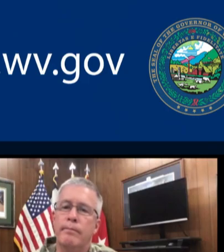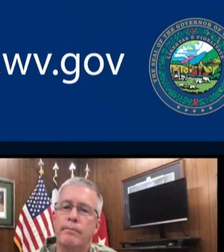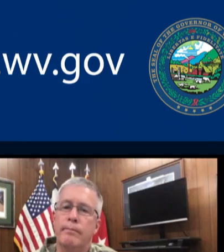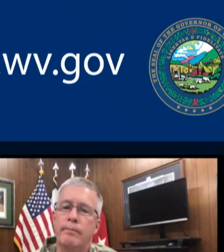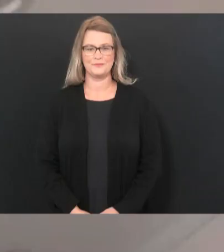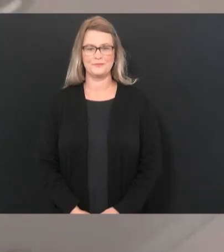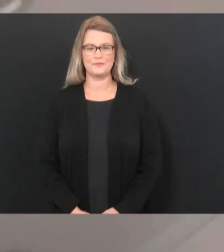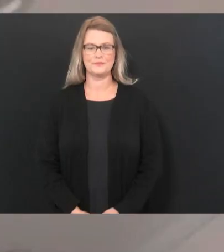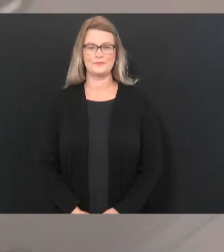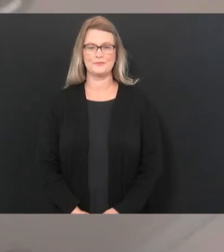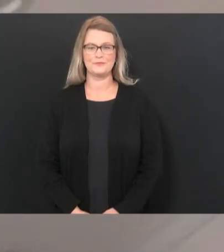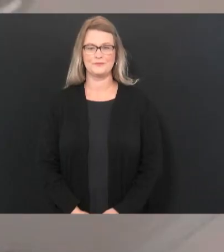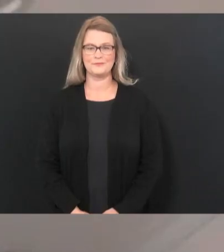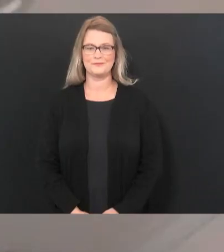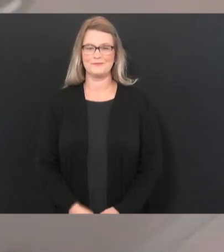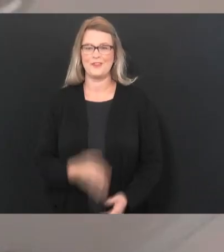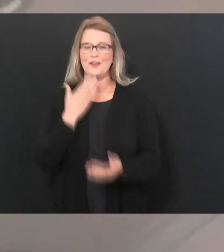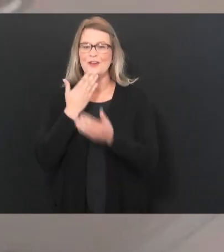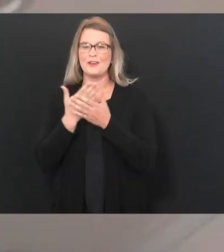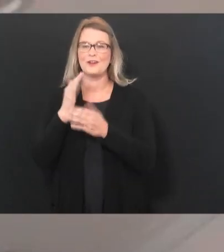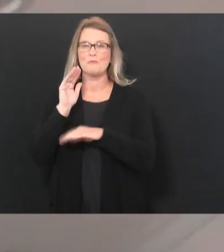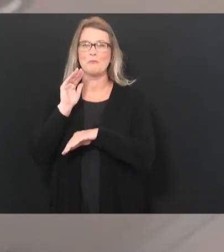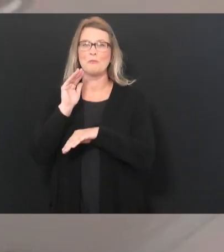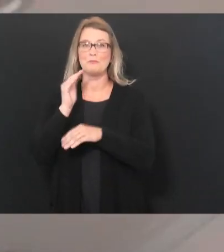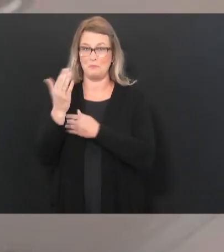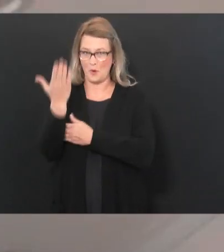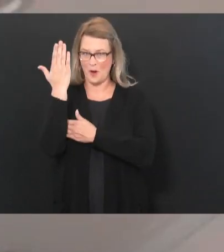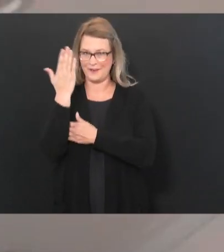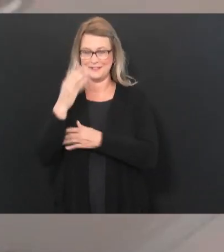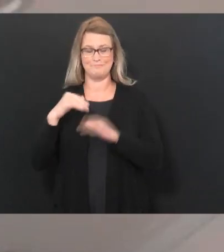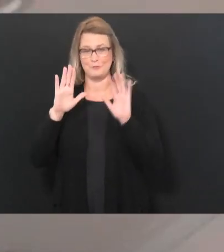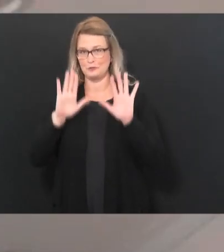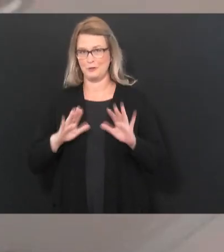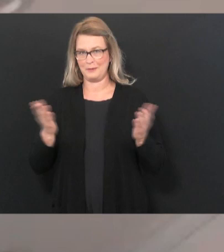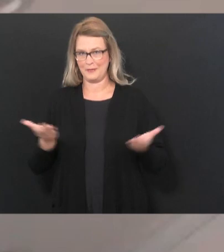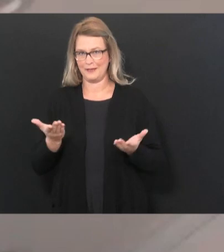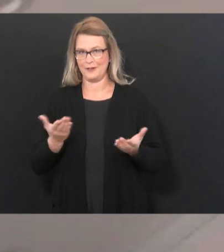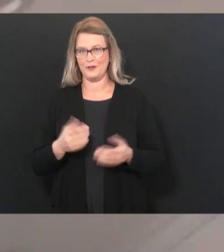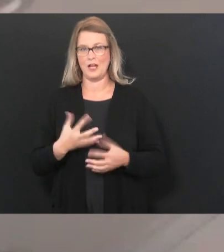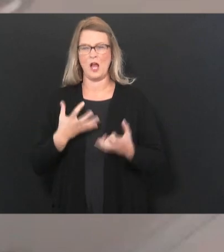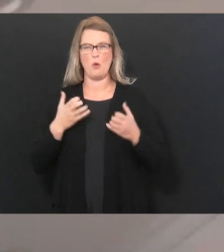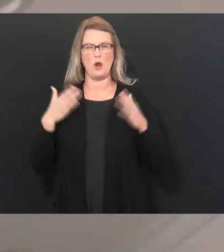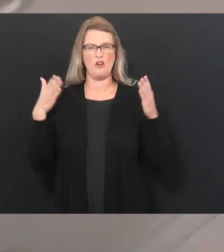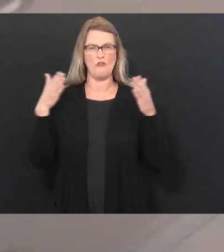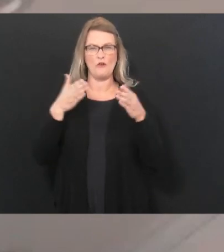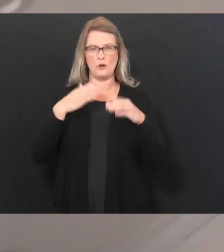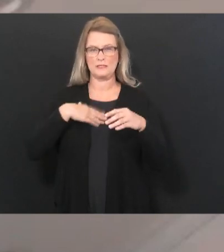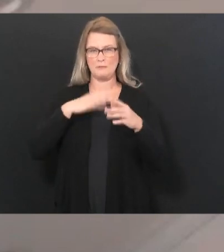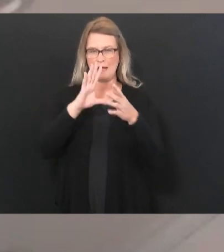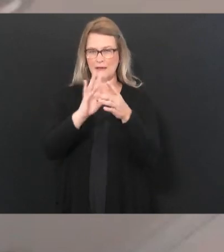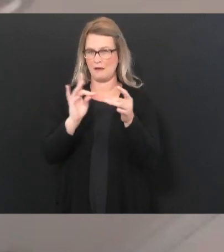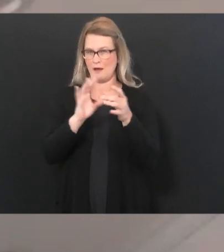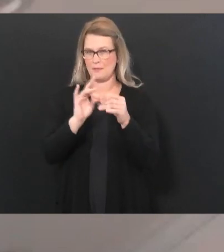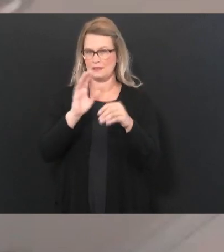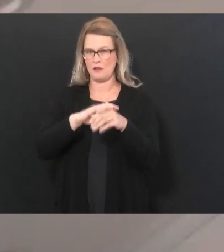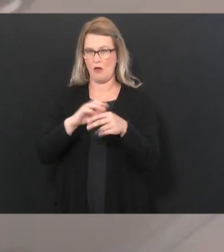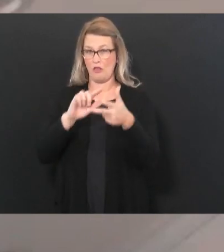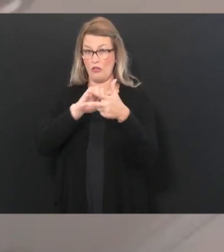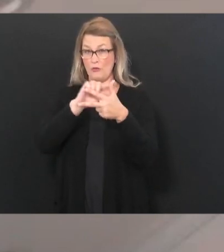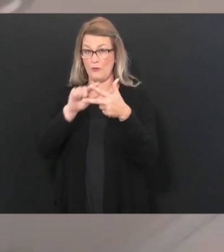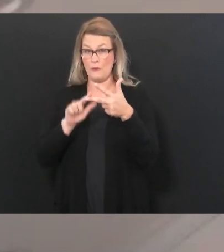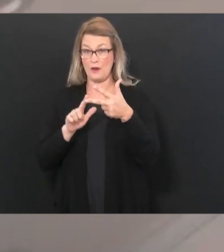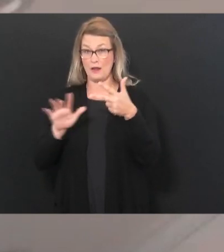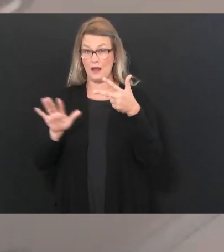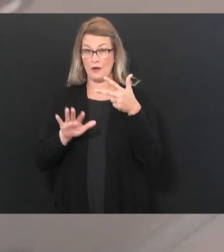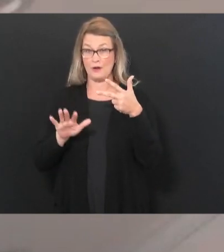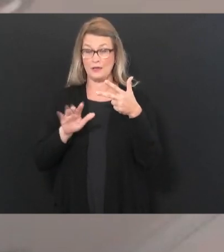Well, good morning, and it's great to be with everybody. I'd like to focus my comments here briefly on 3 areas. So